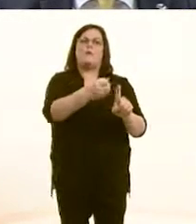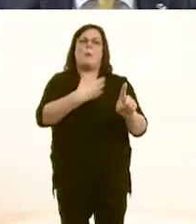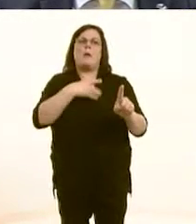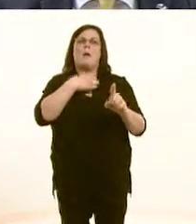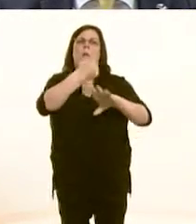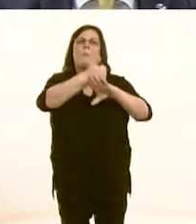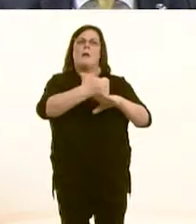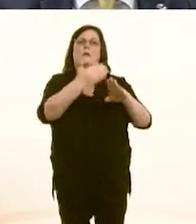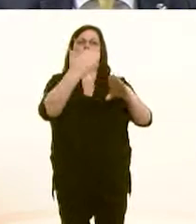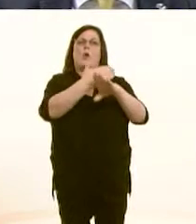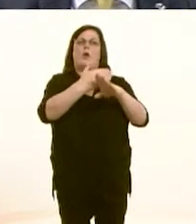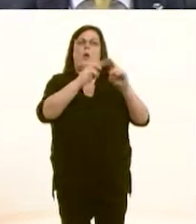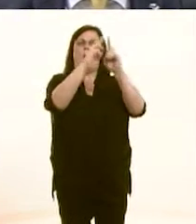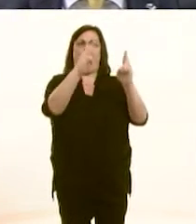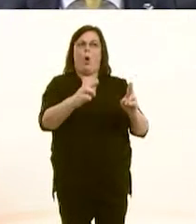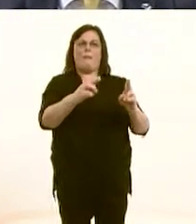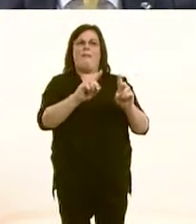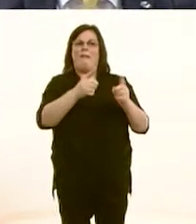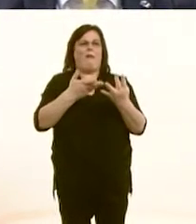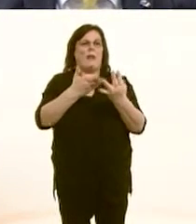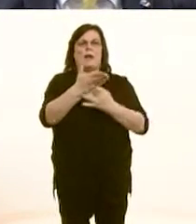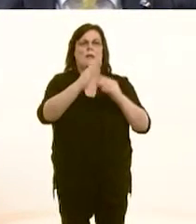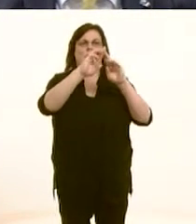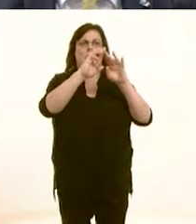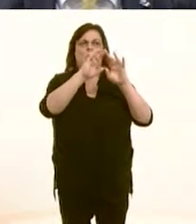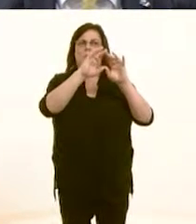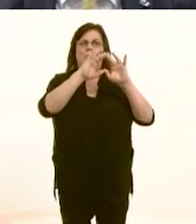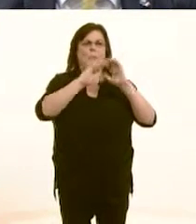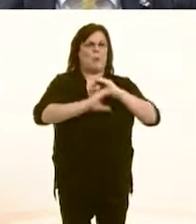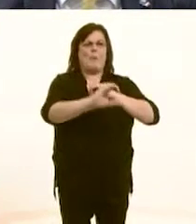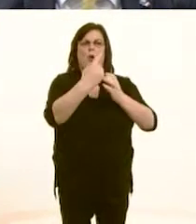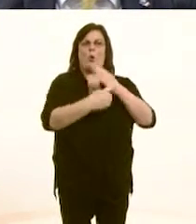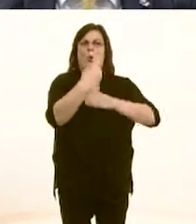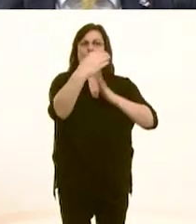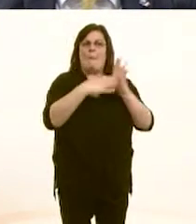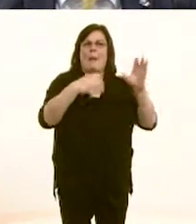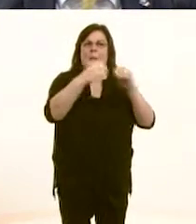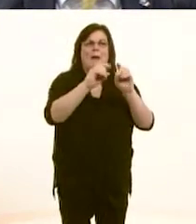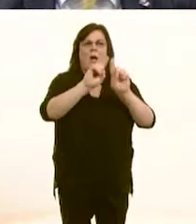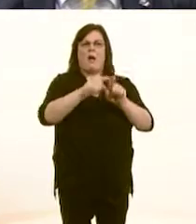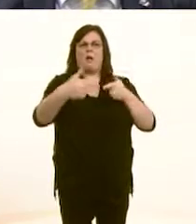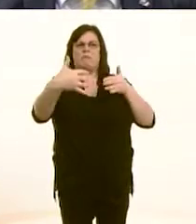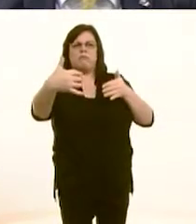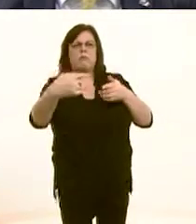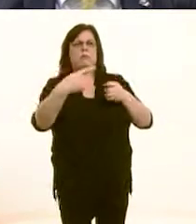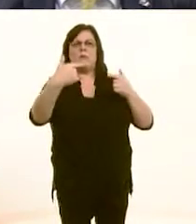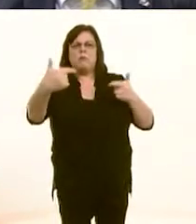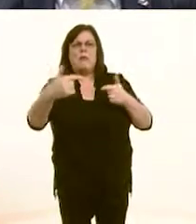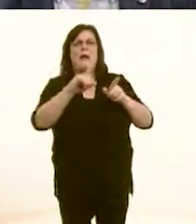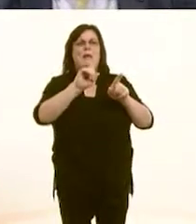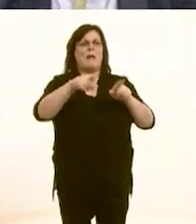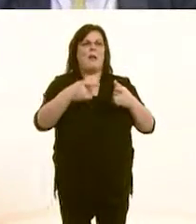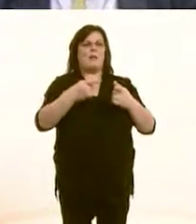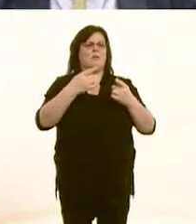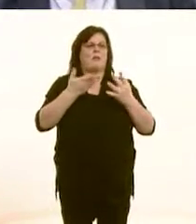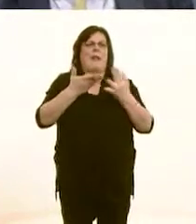worker, seriously disadvantaged by poor broadband with only 1 megabyte, cannot take part in video conferences nor share virtual desktops. What